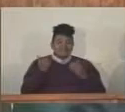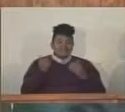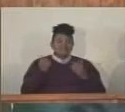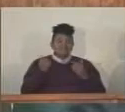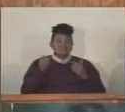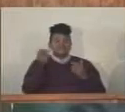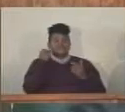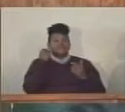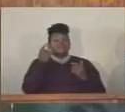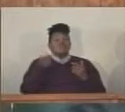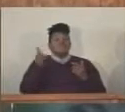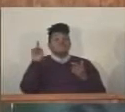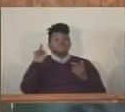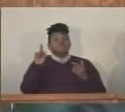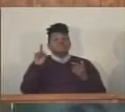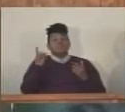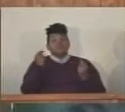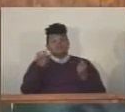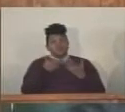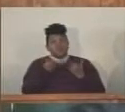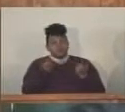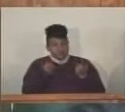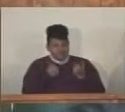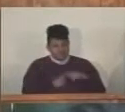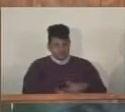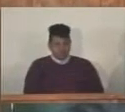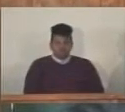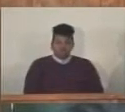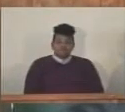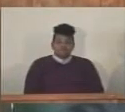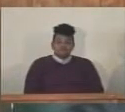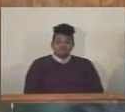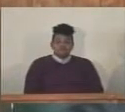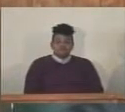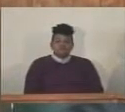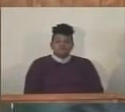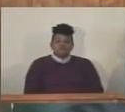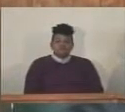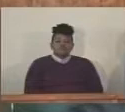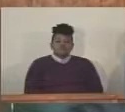not affect the rights of trial by jury in certain instances.